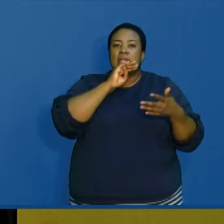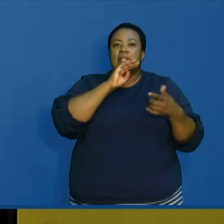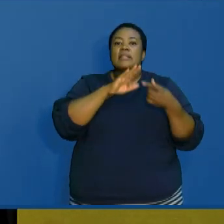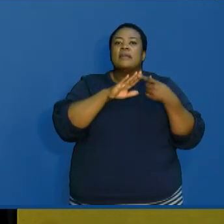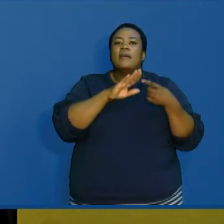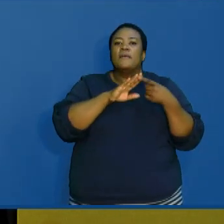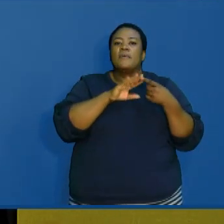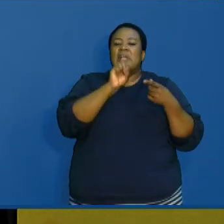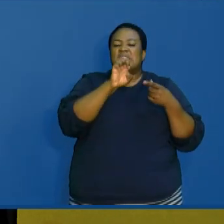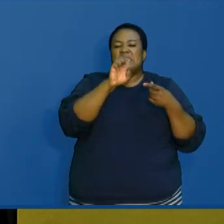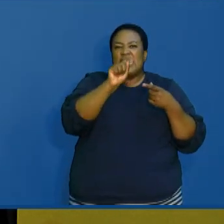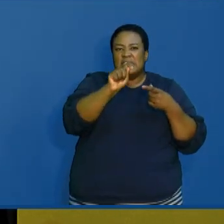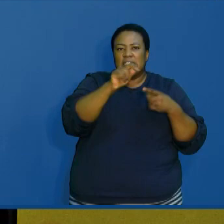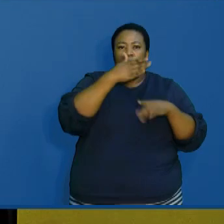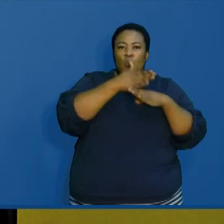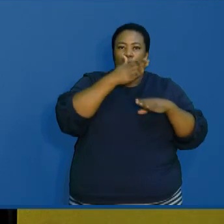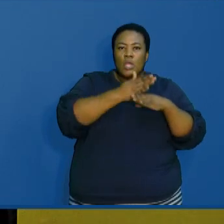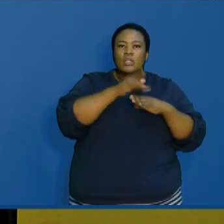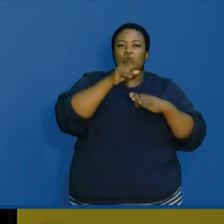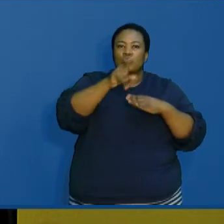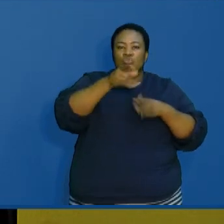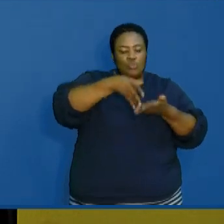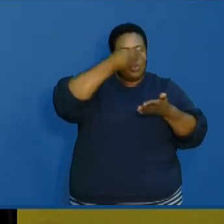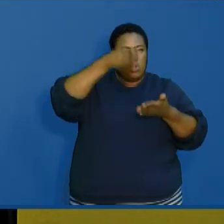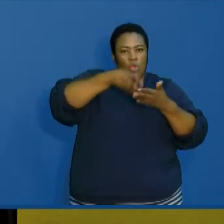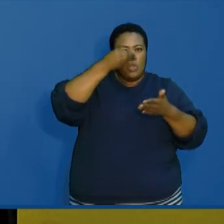works, the set works that you have studied with your educators.